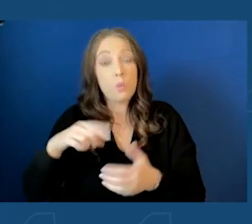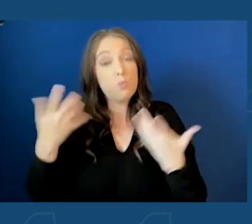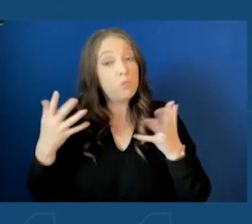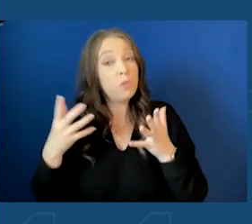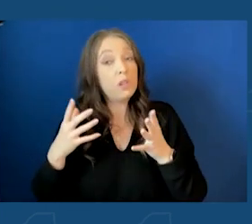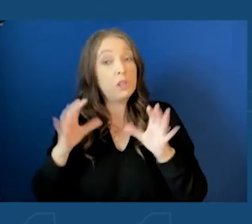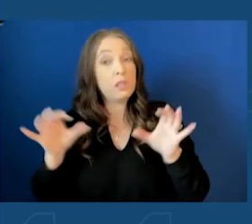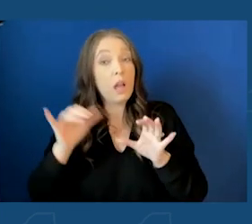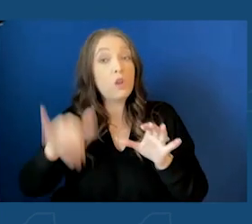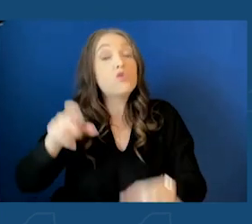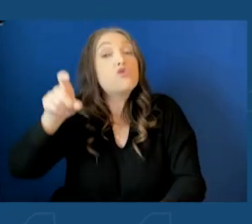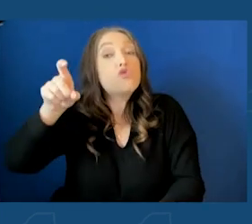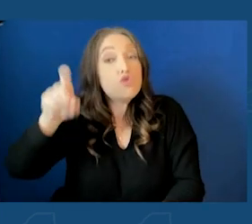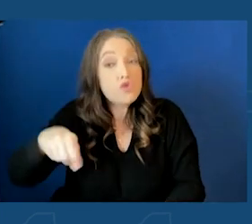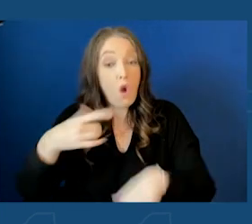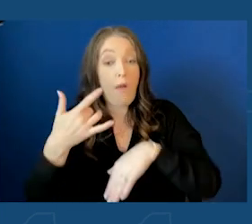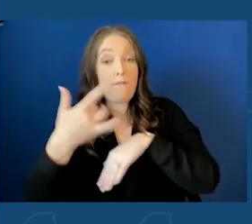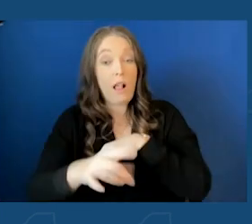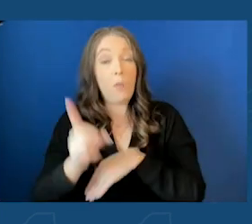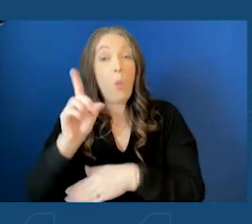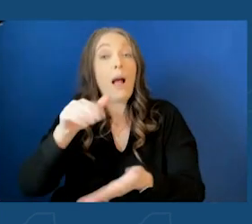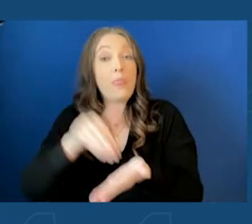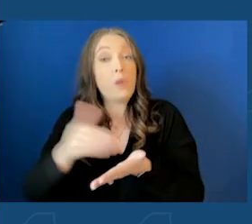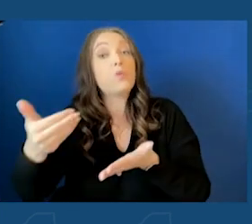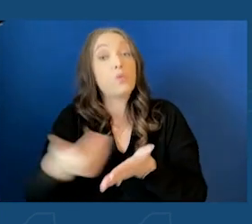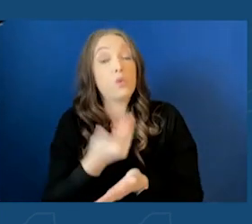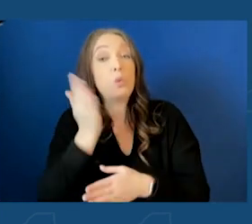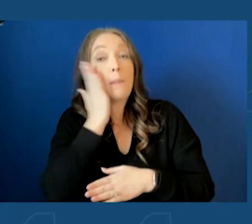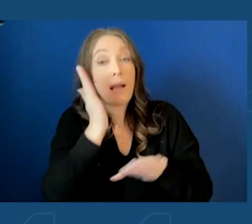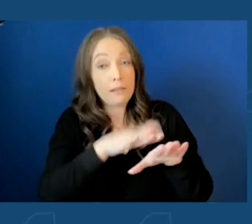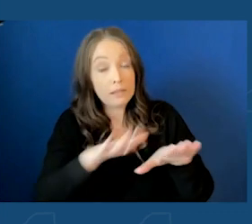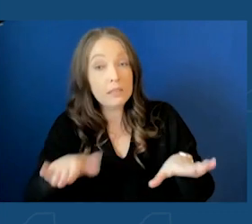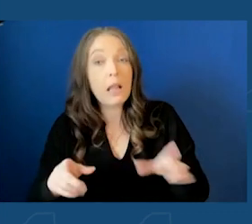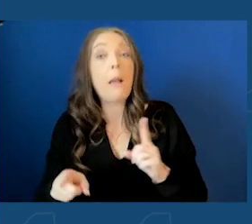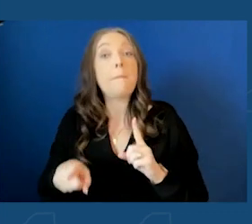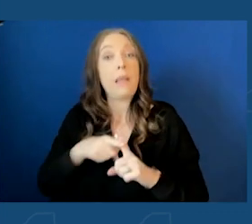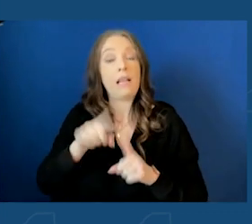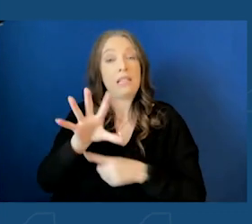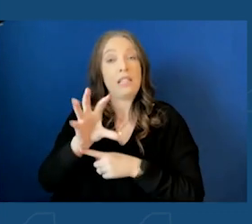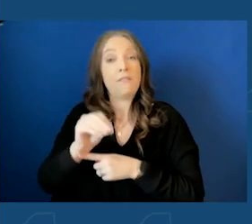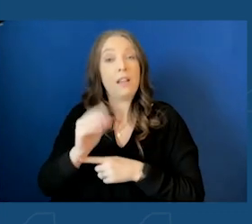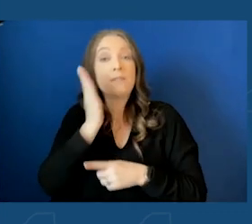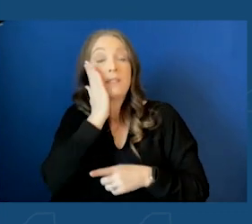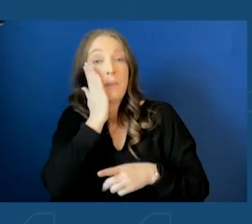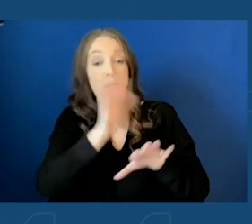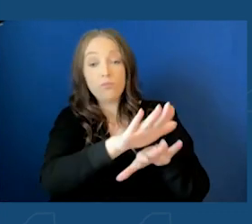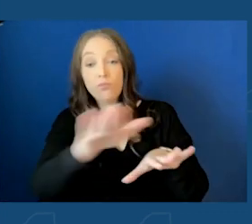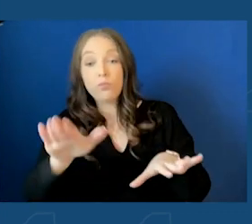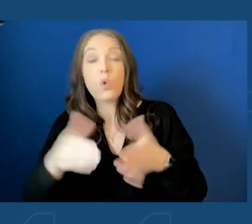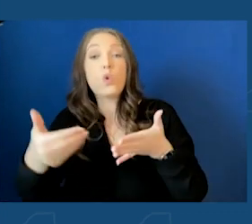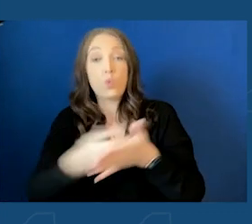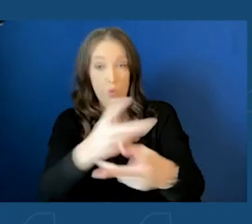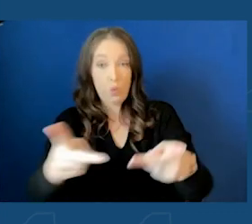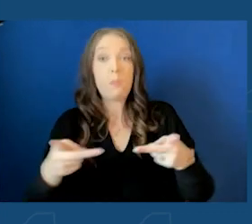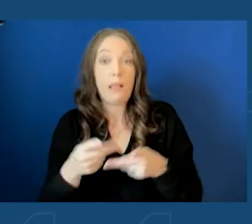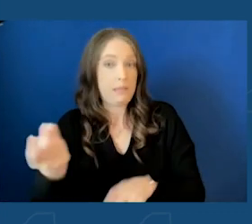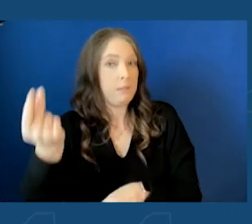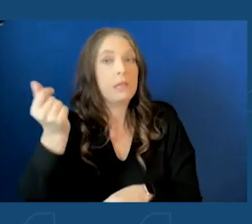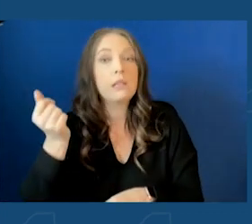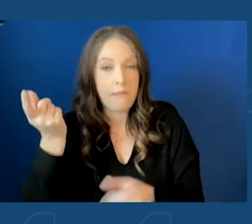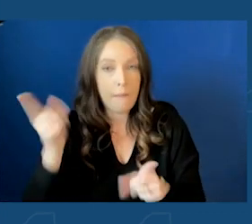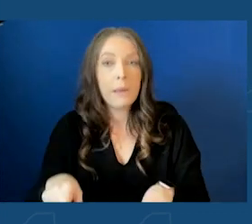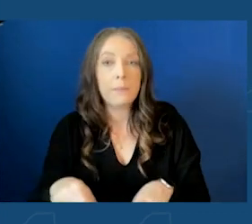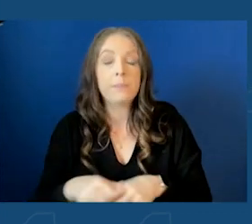new beds, in addition to the 50 beds that we're actually creating in a new space immediately. So